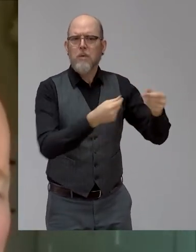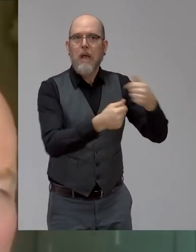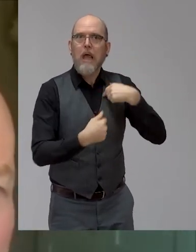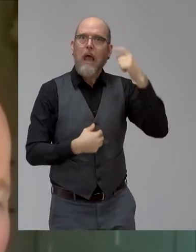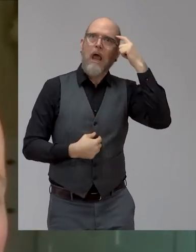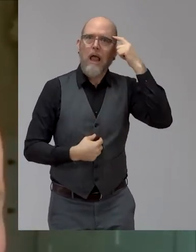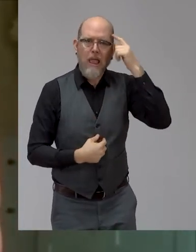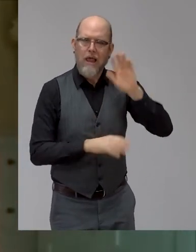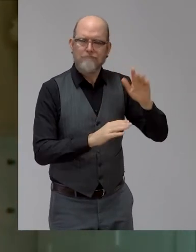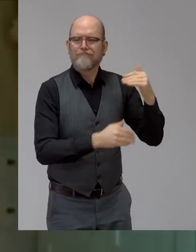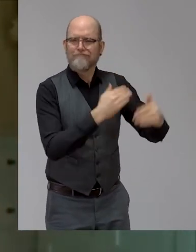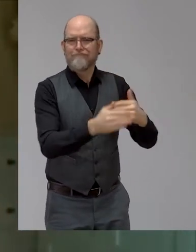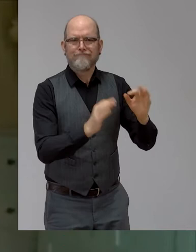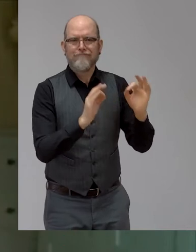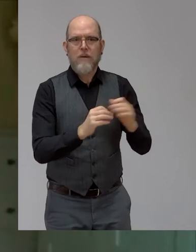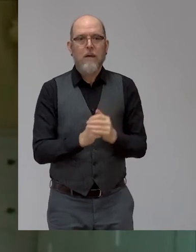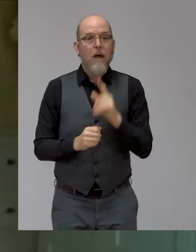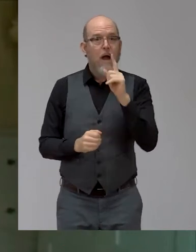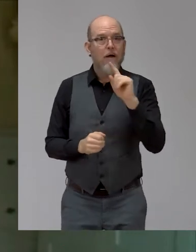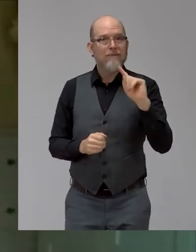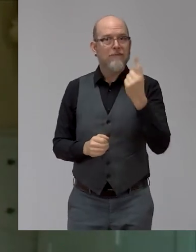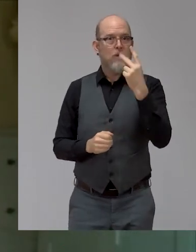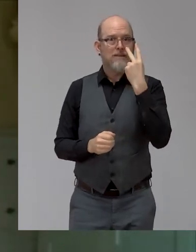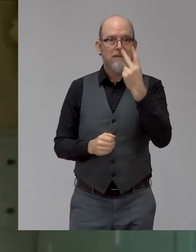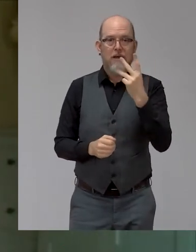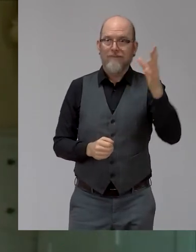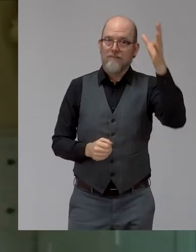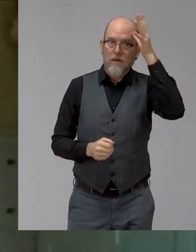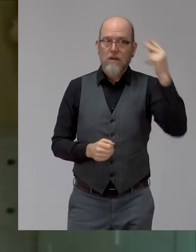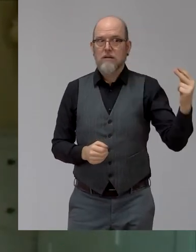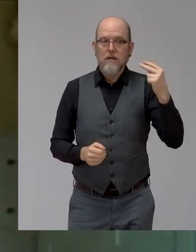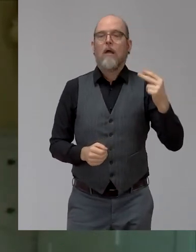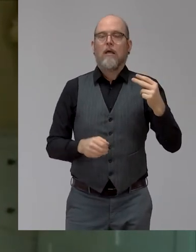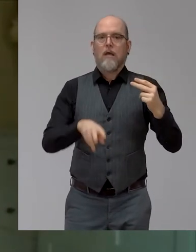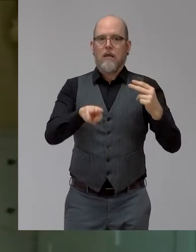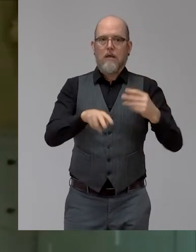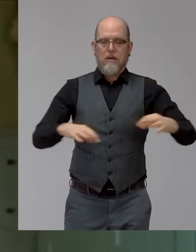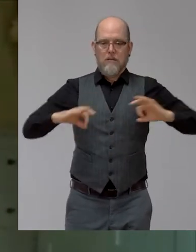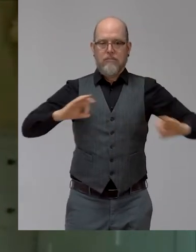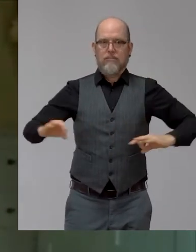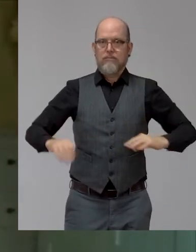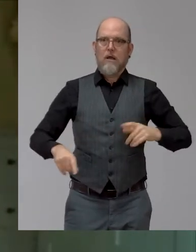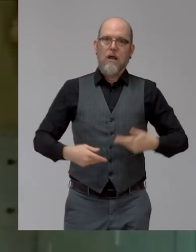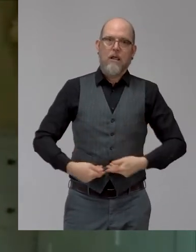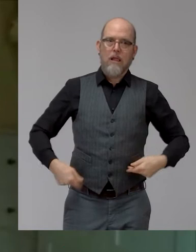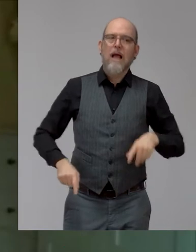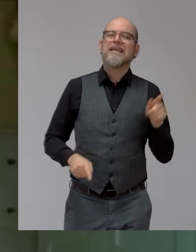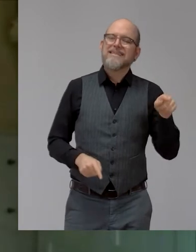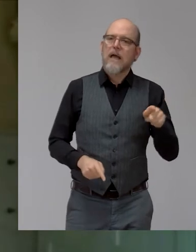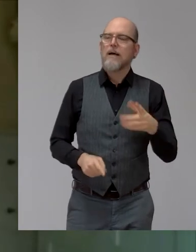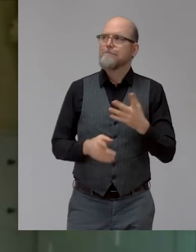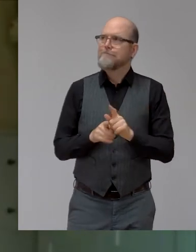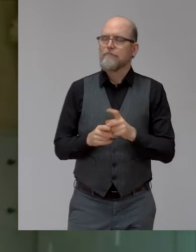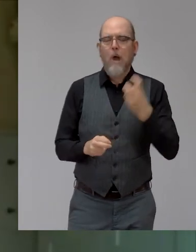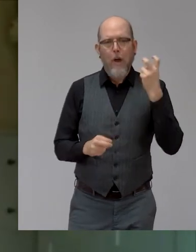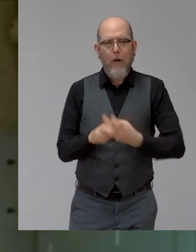probably seeing their dad in that state was definitely a big learning experience and a big shock to them. So, that was probably the most difficult thing I had to deal with, I